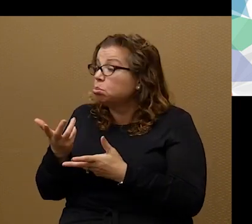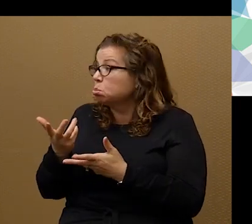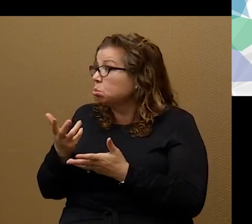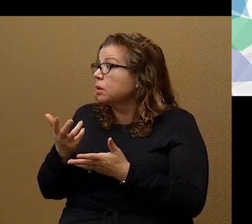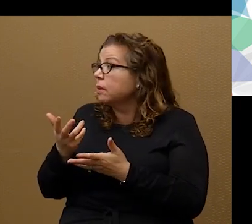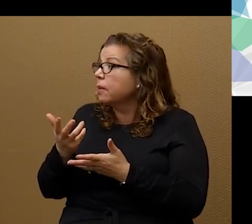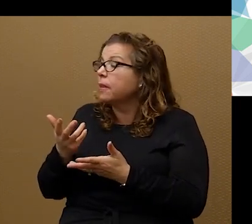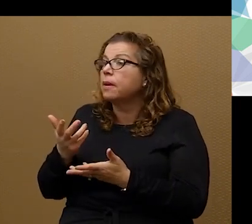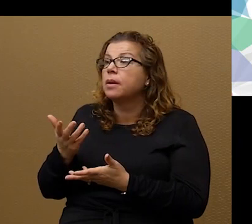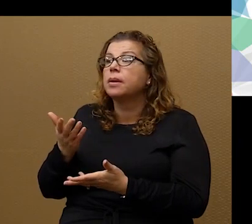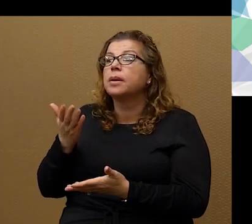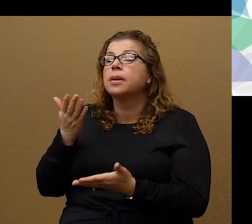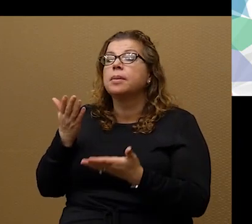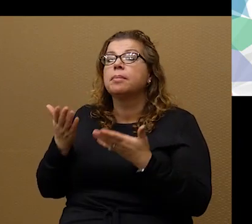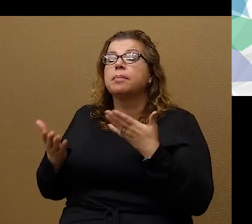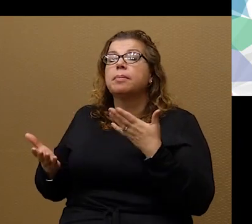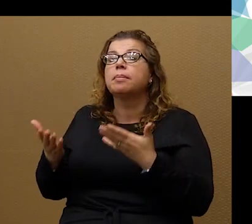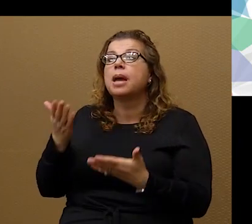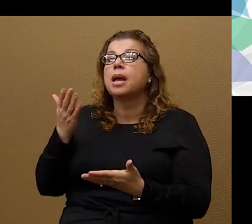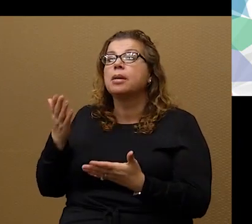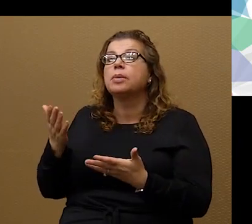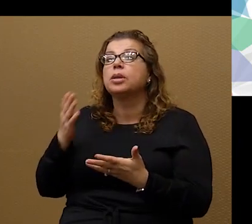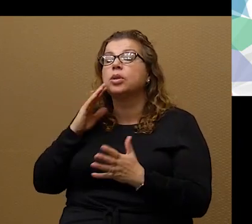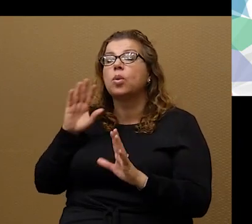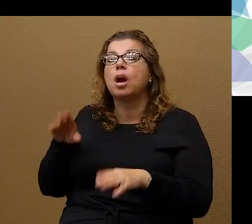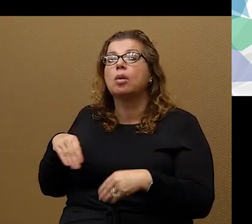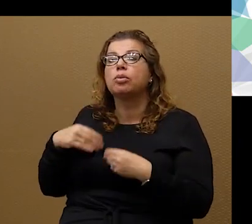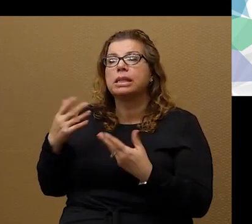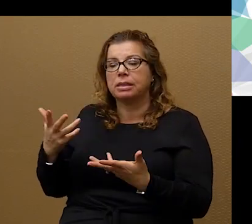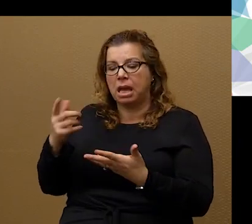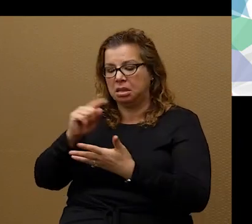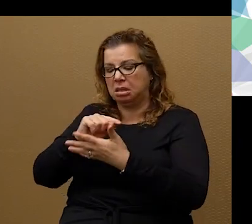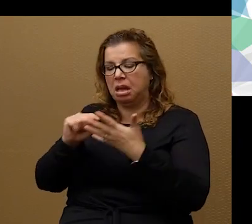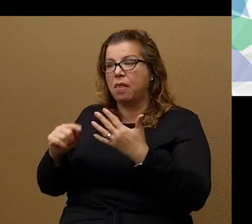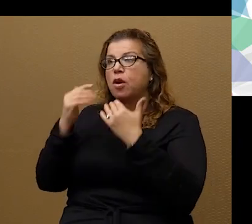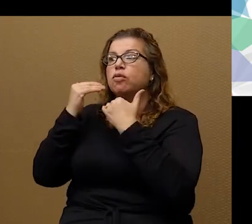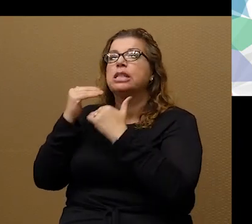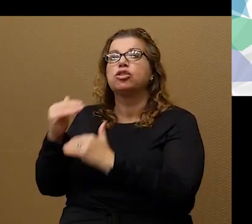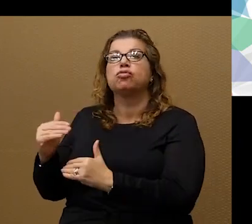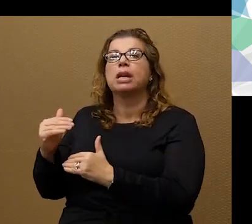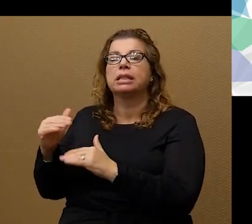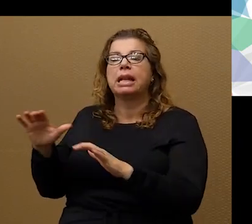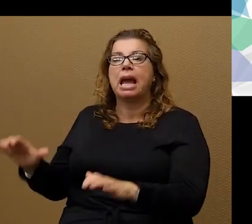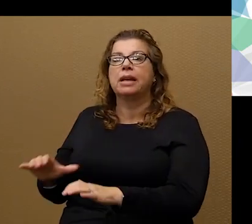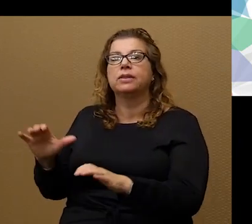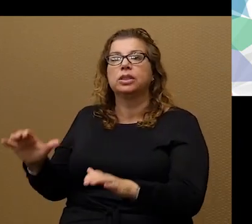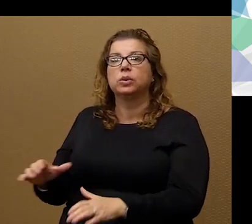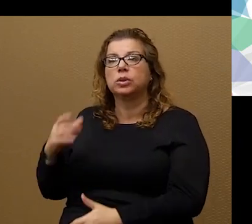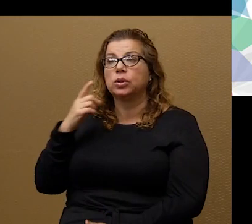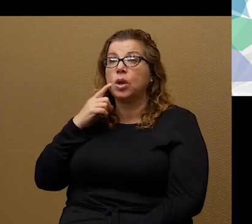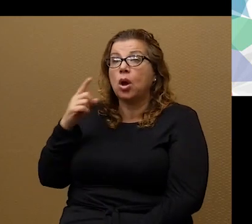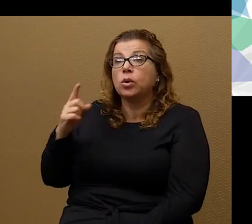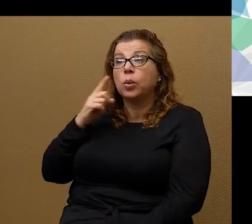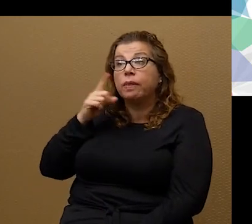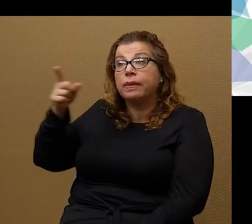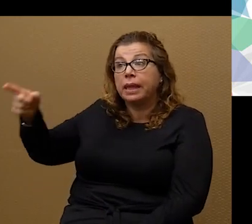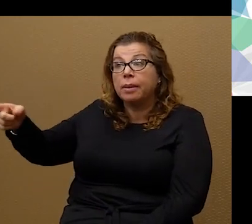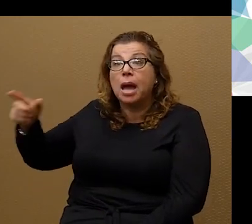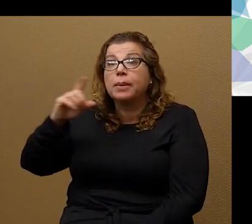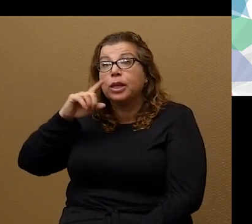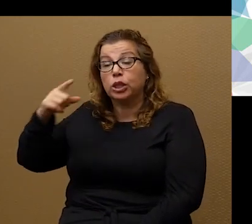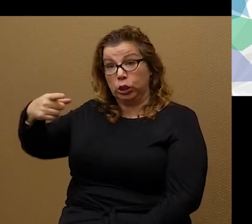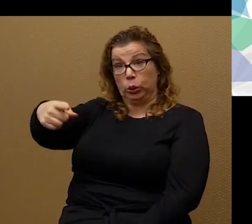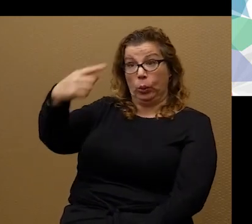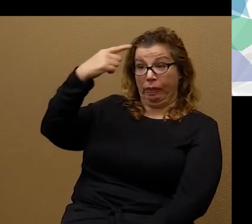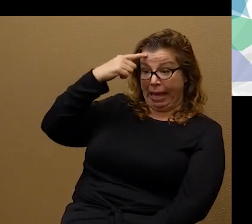You might be presenting only a restricted amount of activities that a teacher thinks they like to play with Play-Doh and they don't like to